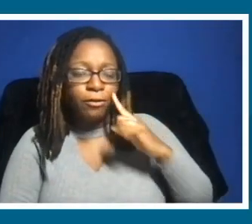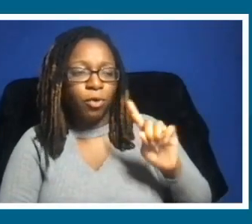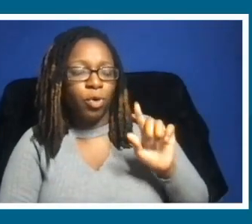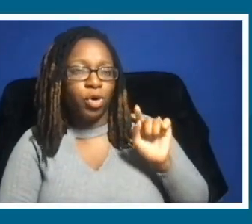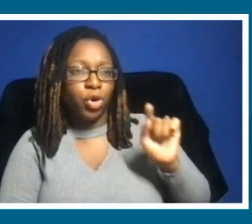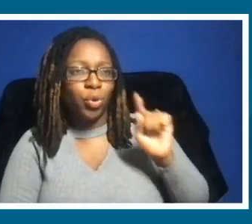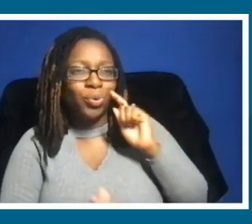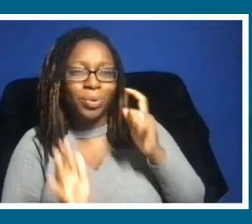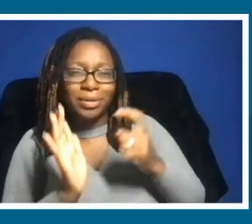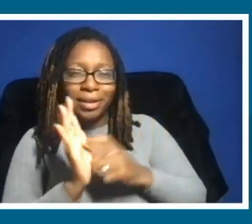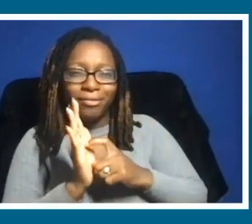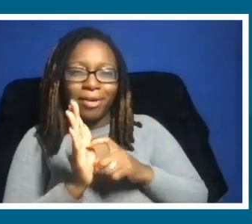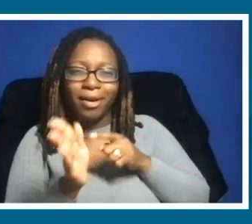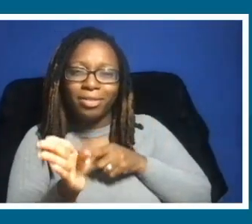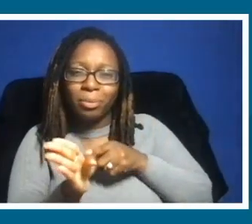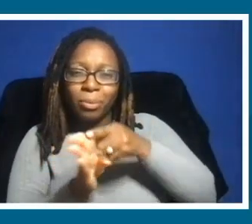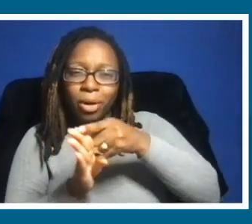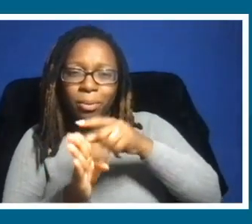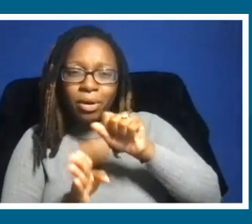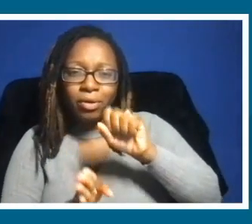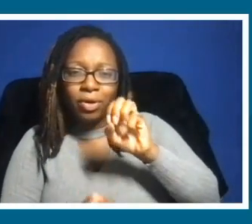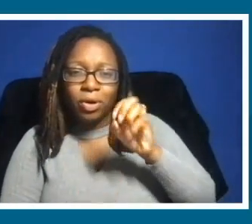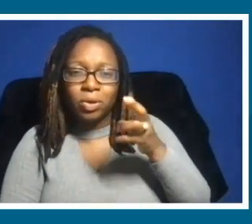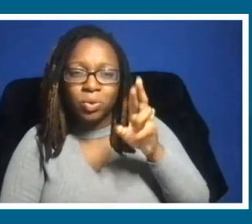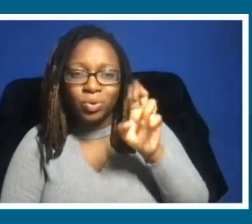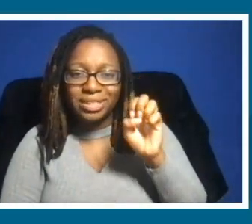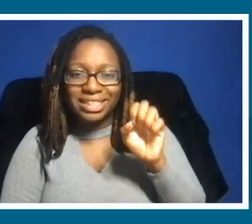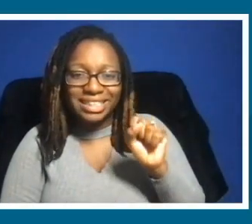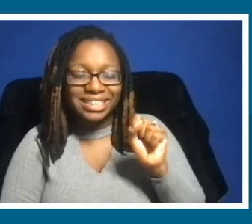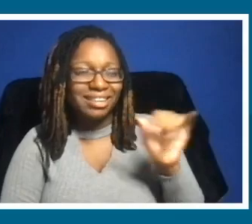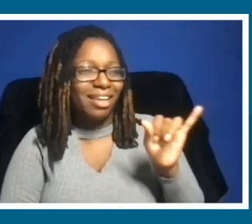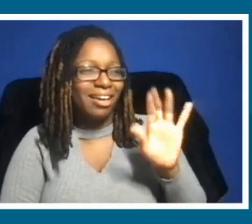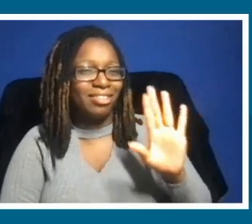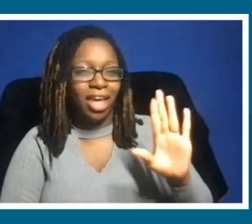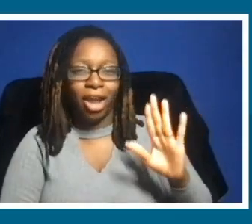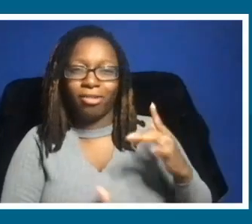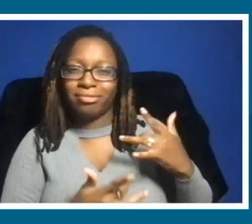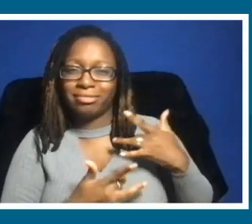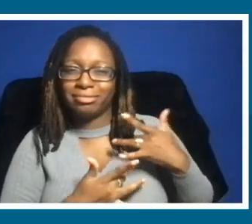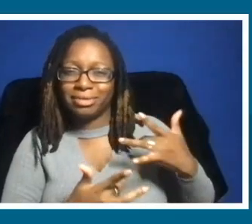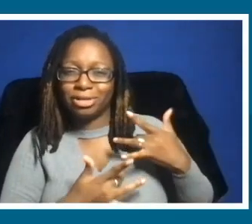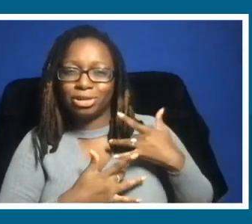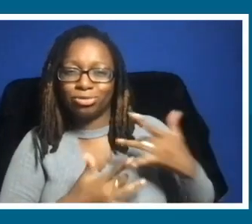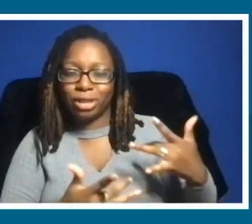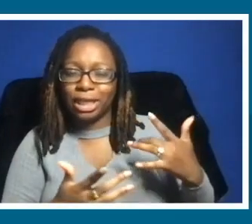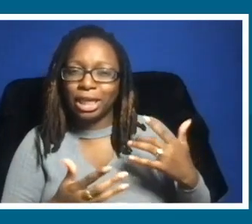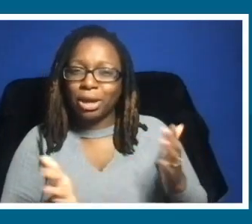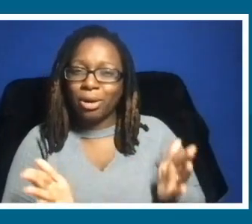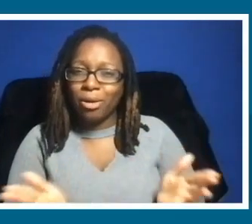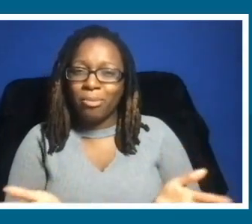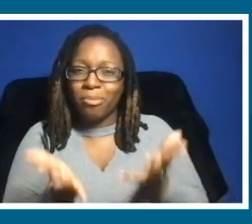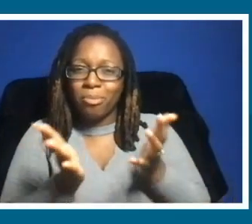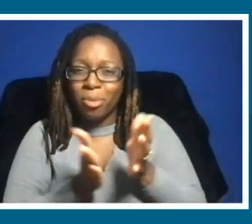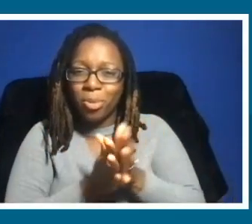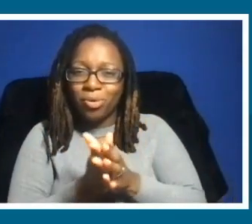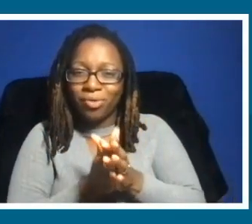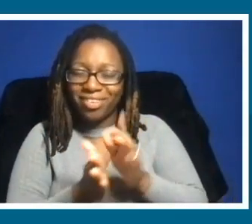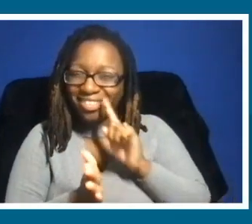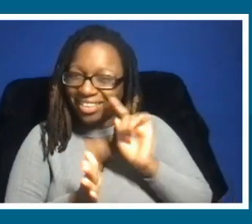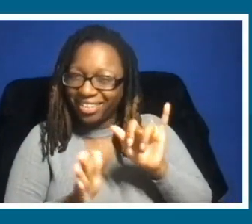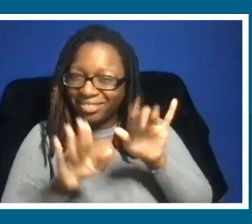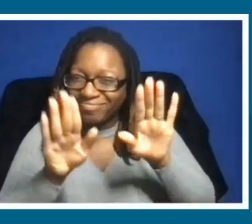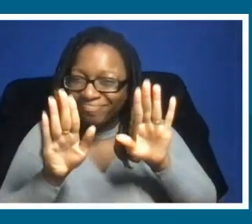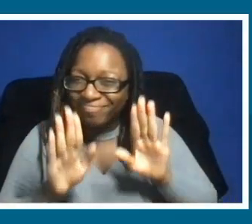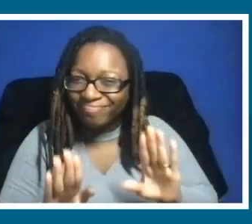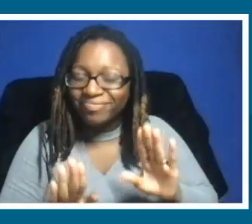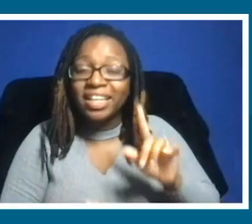of sort of their sensory motivation is really neat. I think incorporating music and